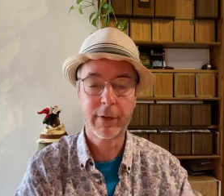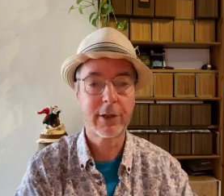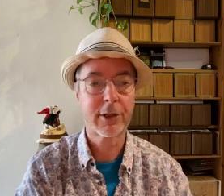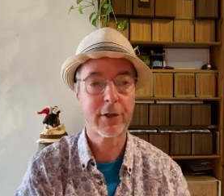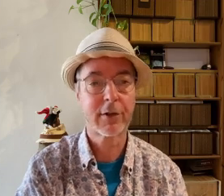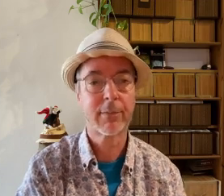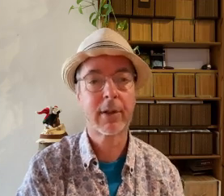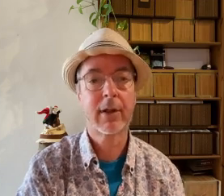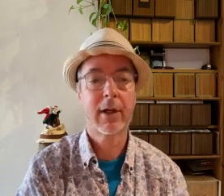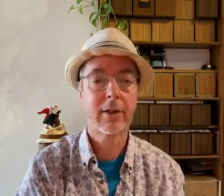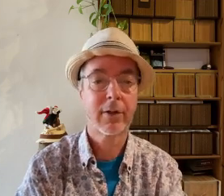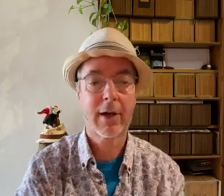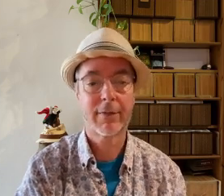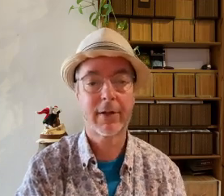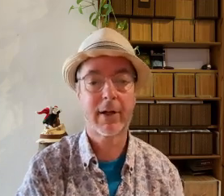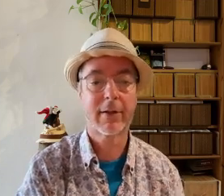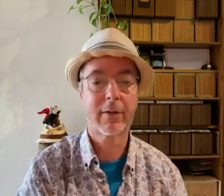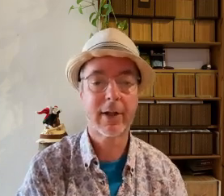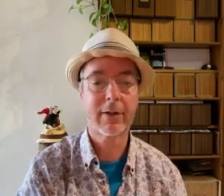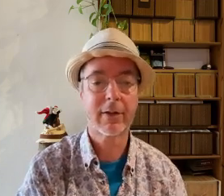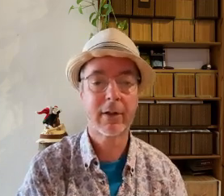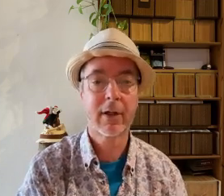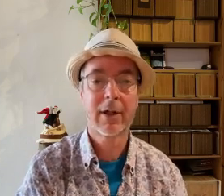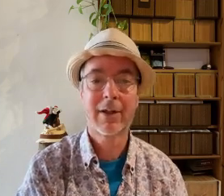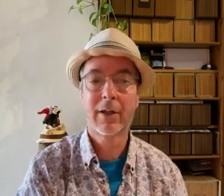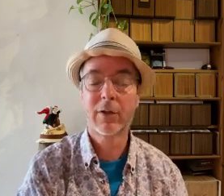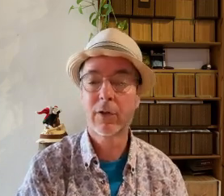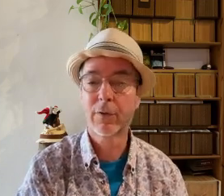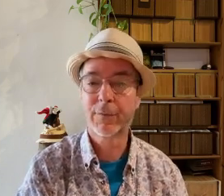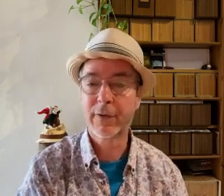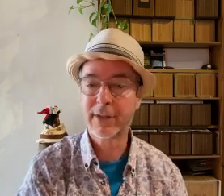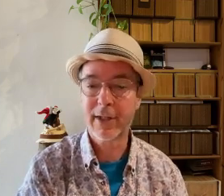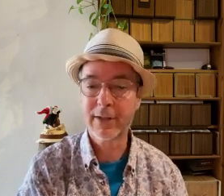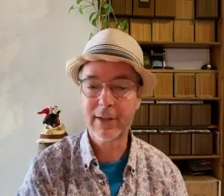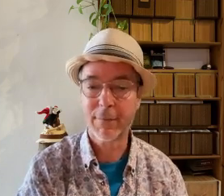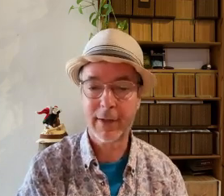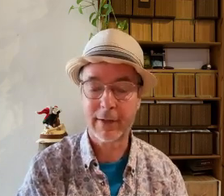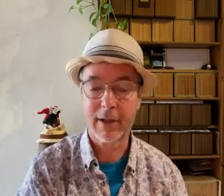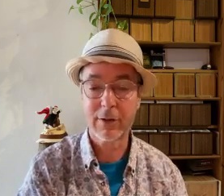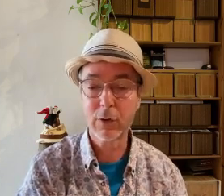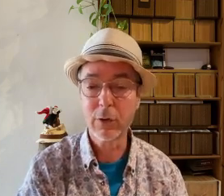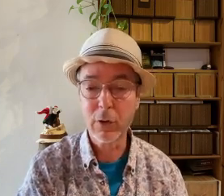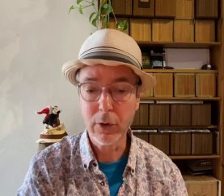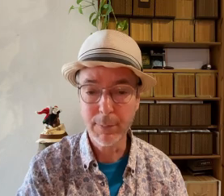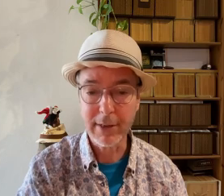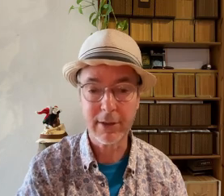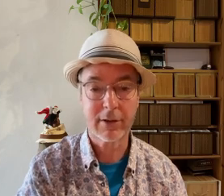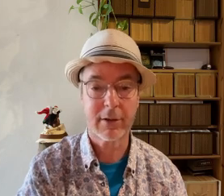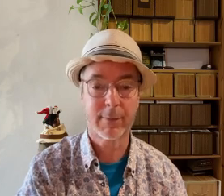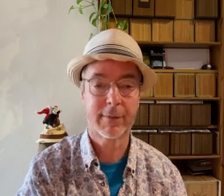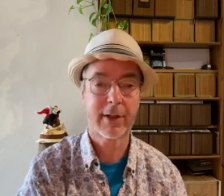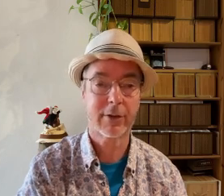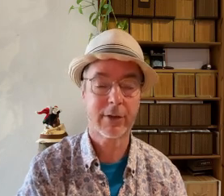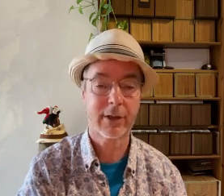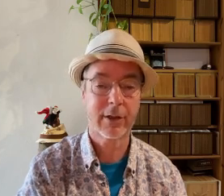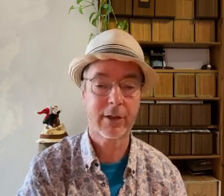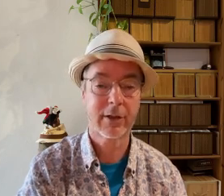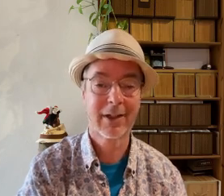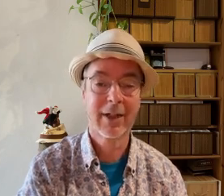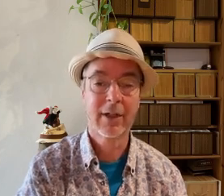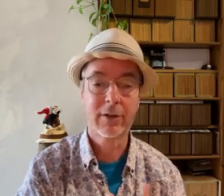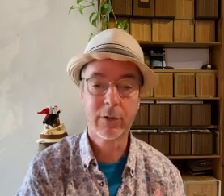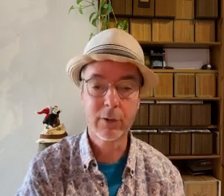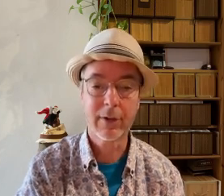I would simply express them over each other, as you have there at the right, you don't sense the effect, and so you could miss some of the